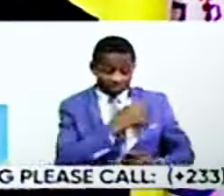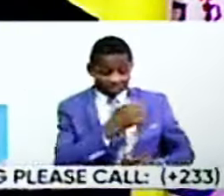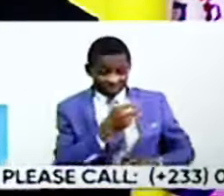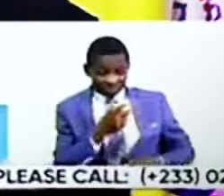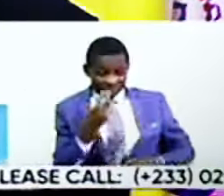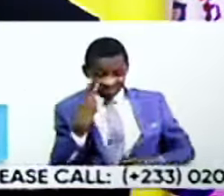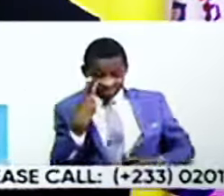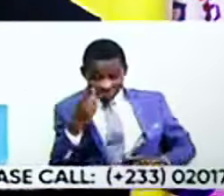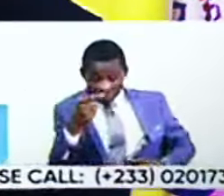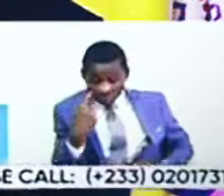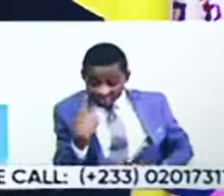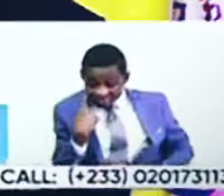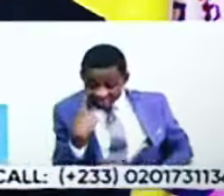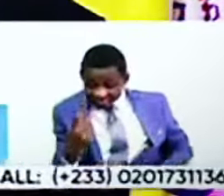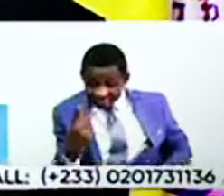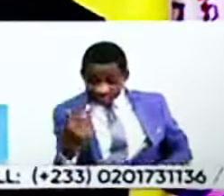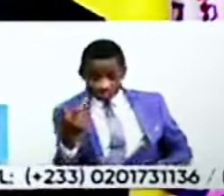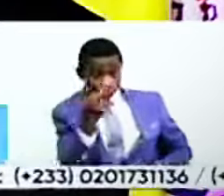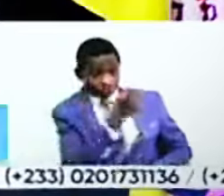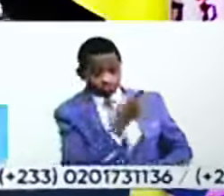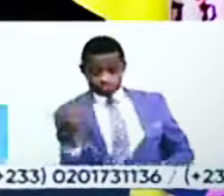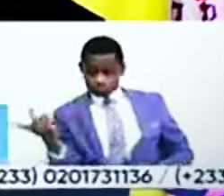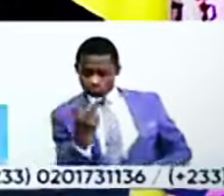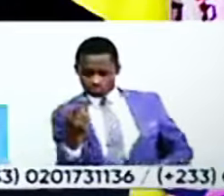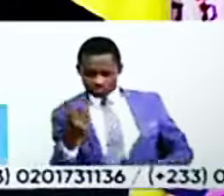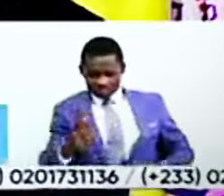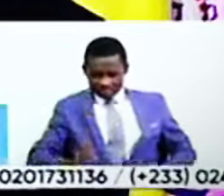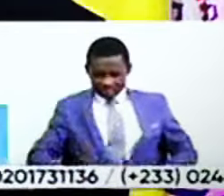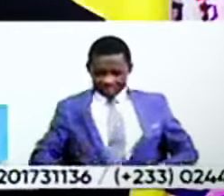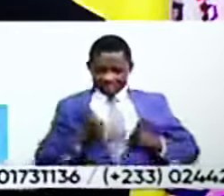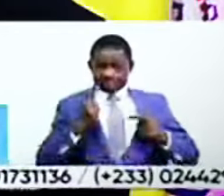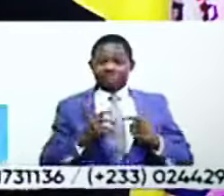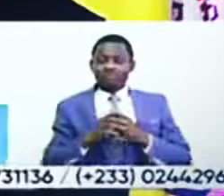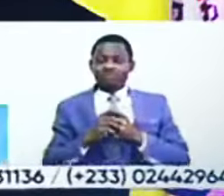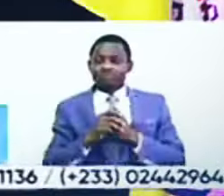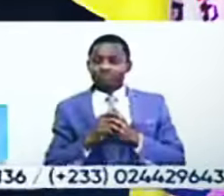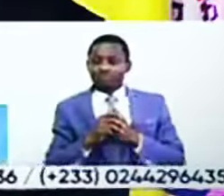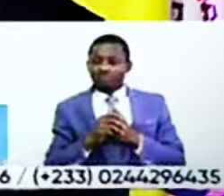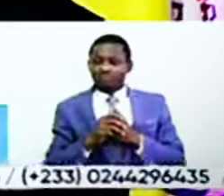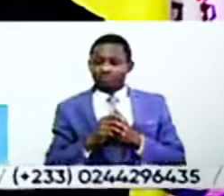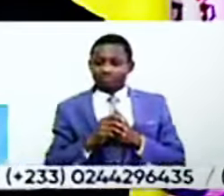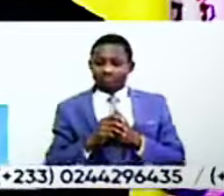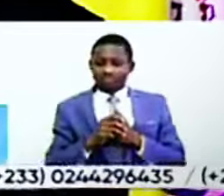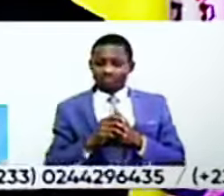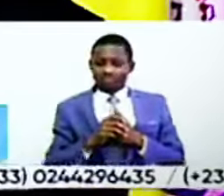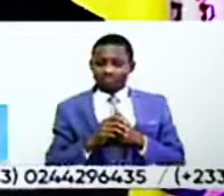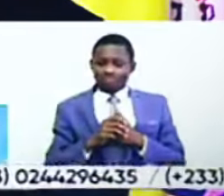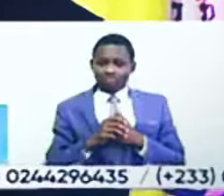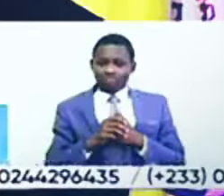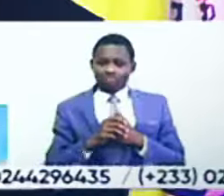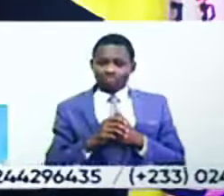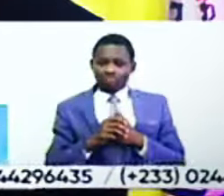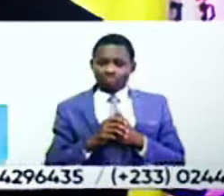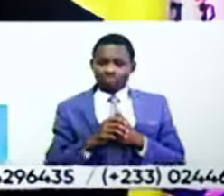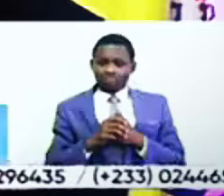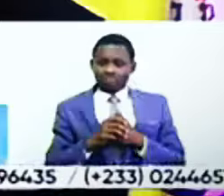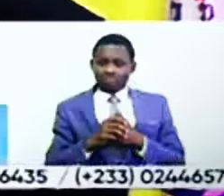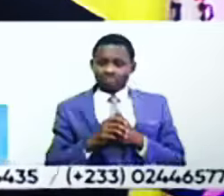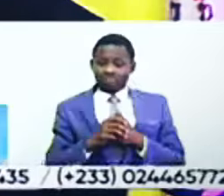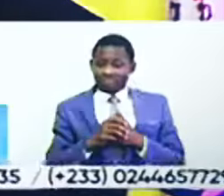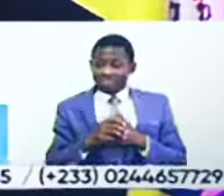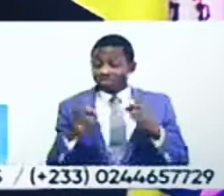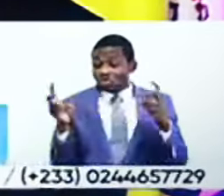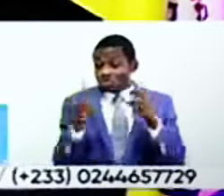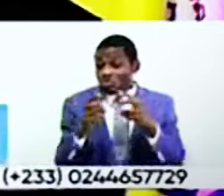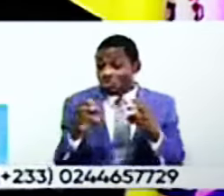still alive. What would have happened if the soldier decided to untie them and bring them back home? Would they have died?